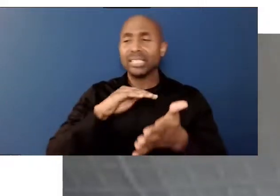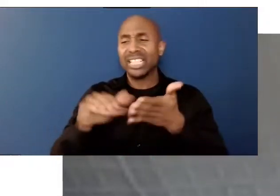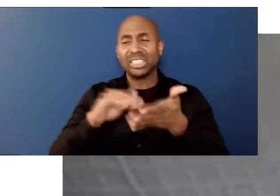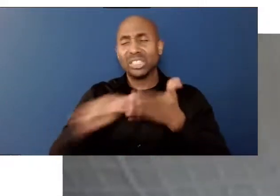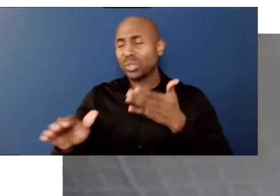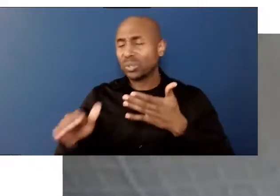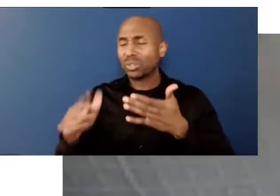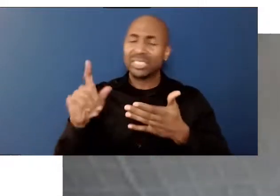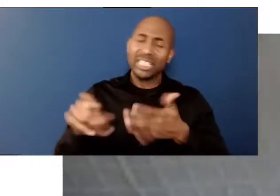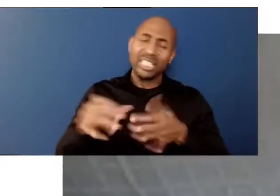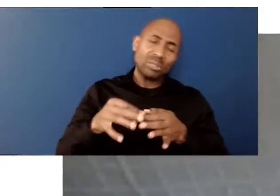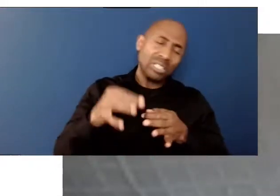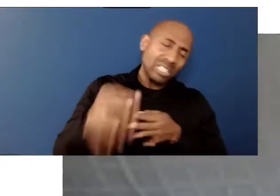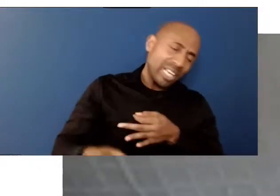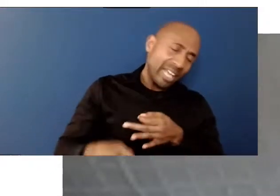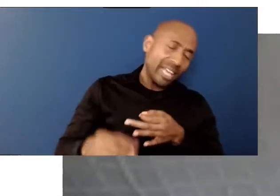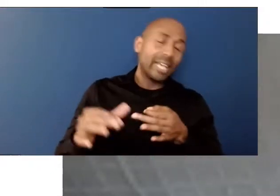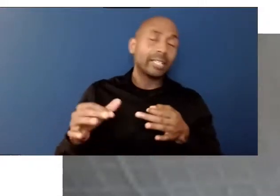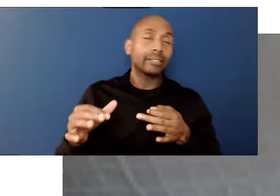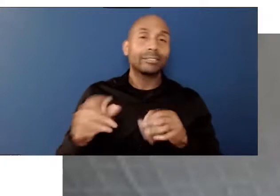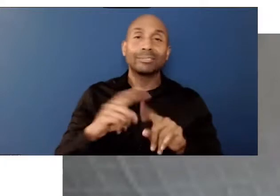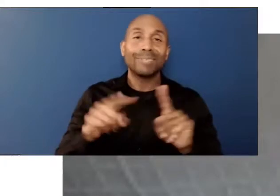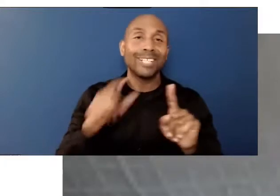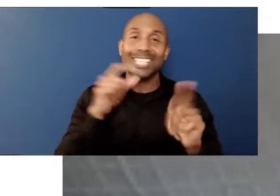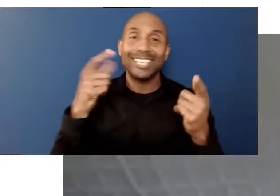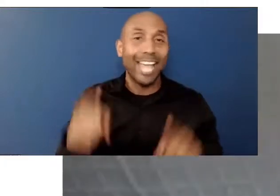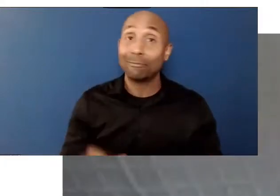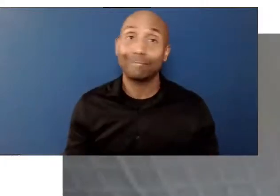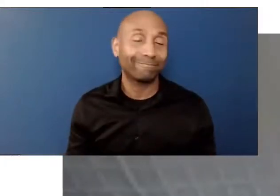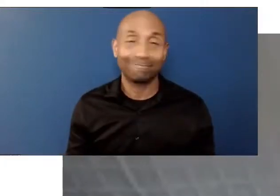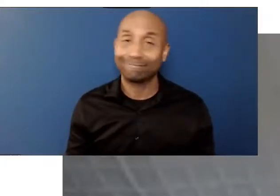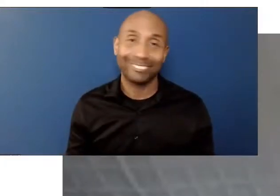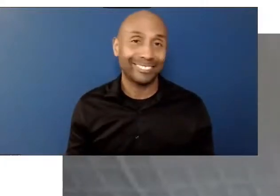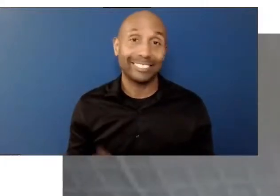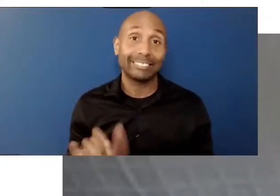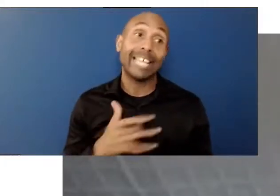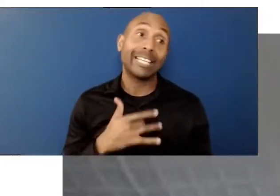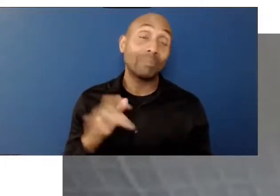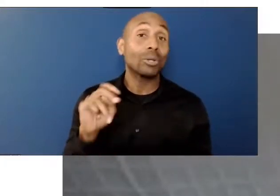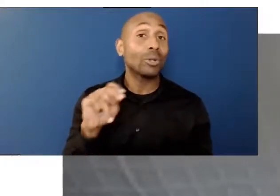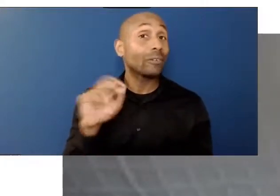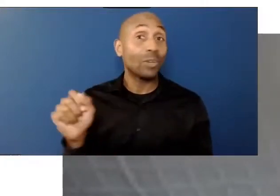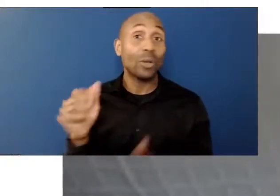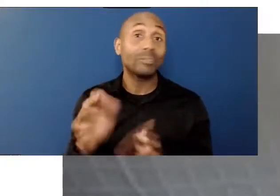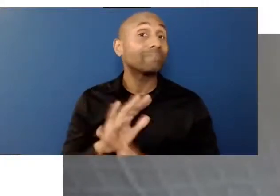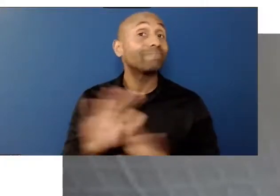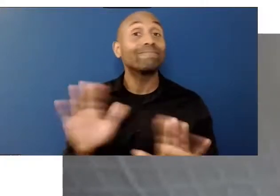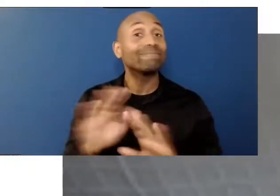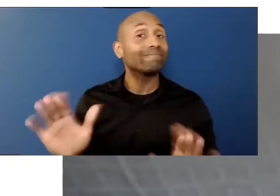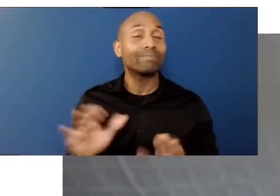But it's really exciting to see that the municipalities are on it.